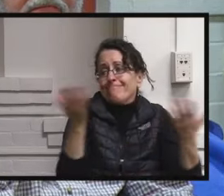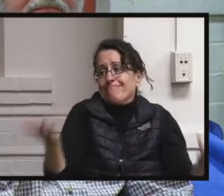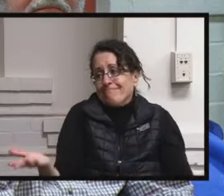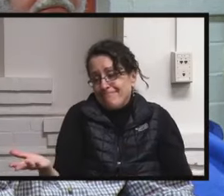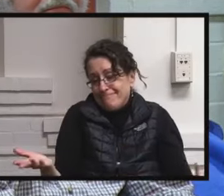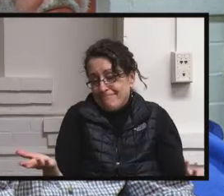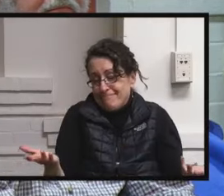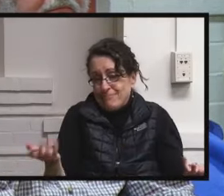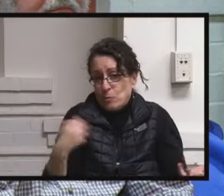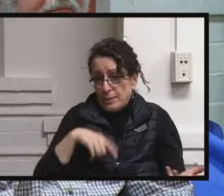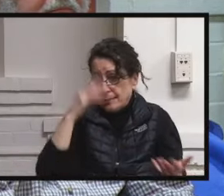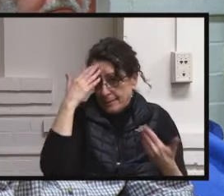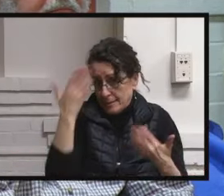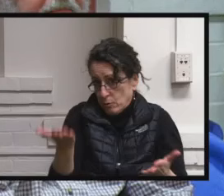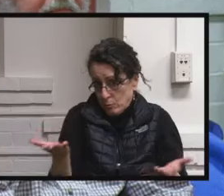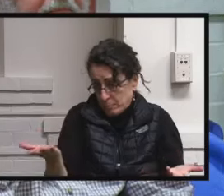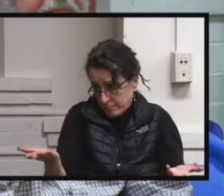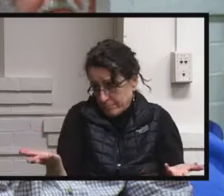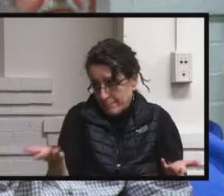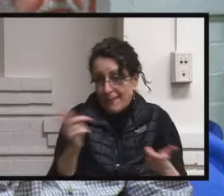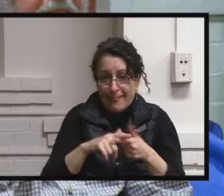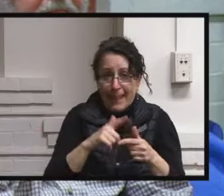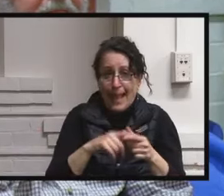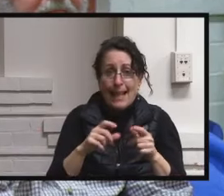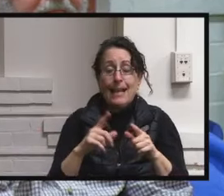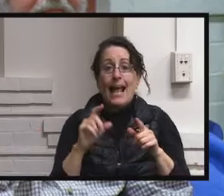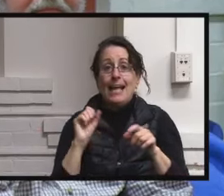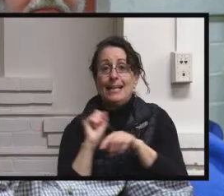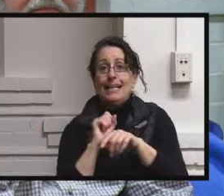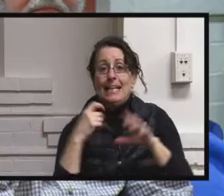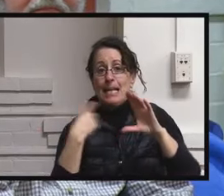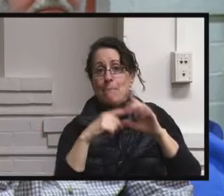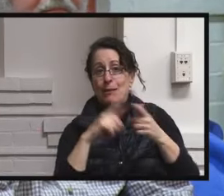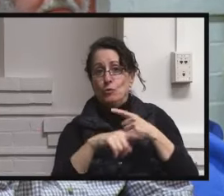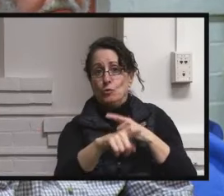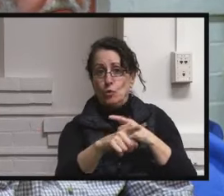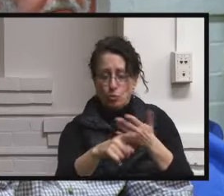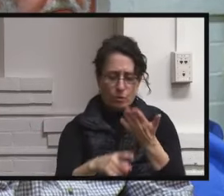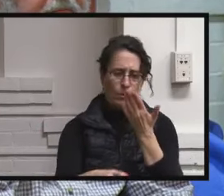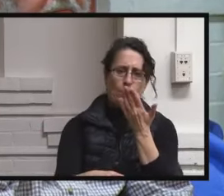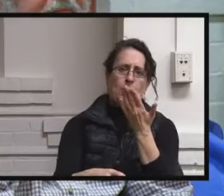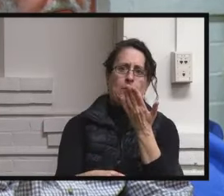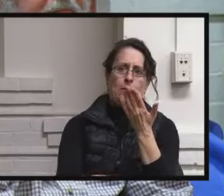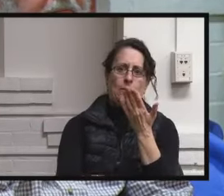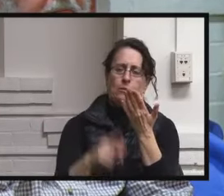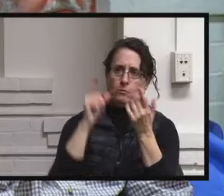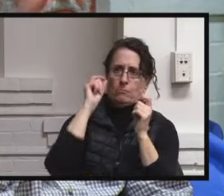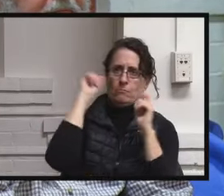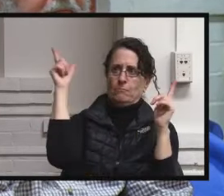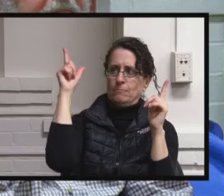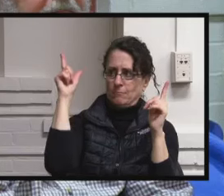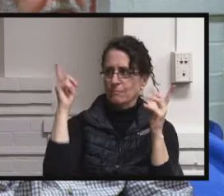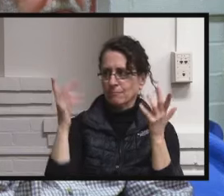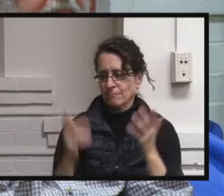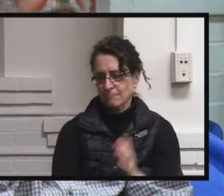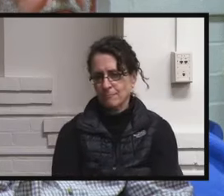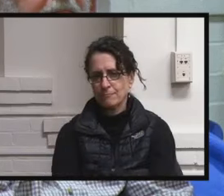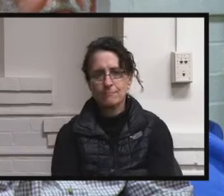Moreland until I emailed it to him yesterday or today. That's the difference